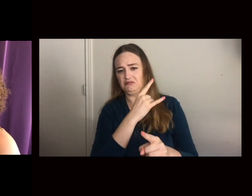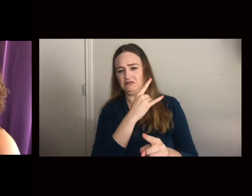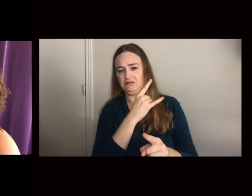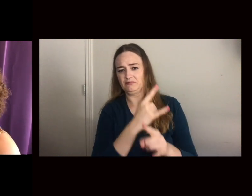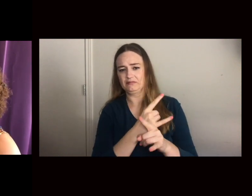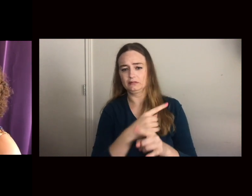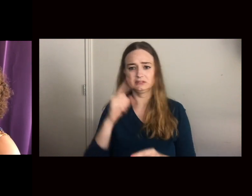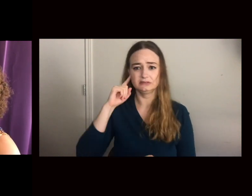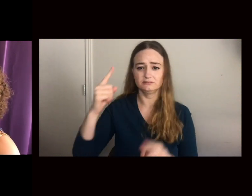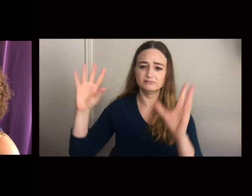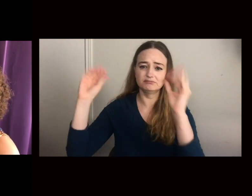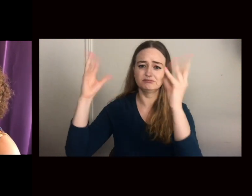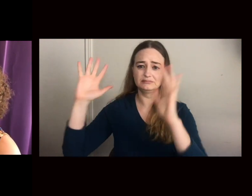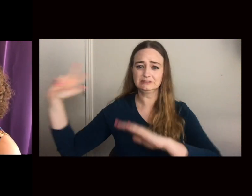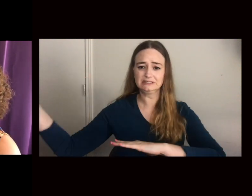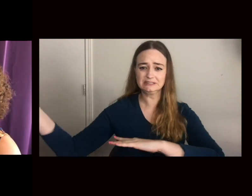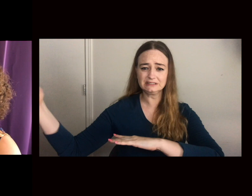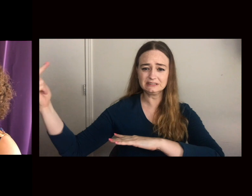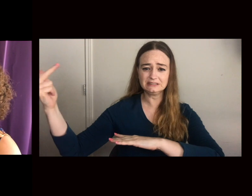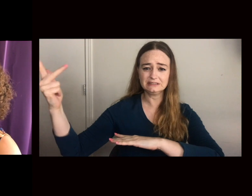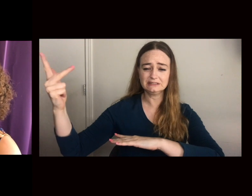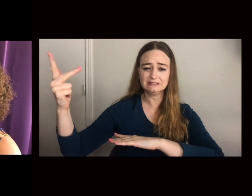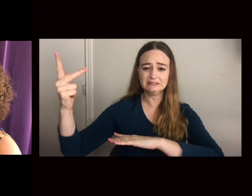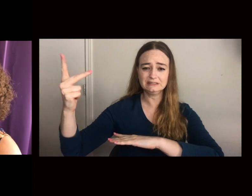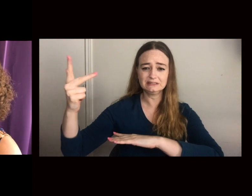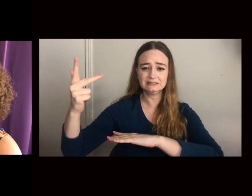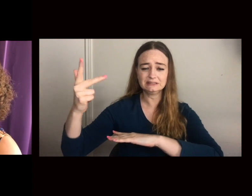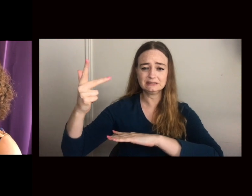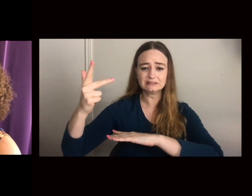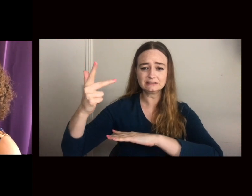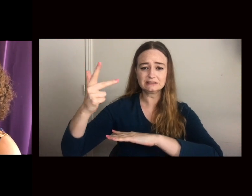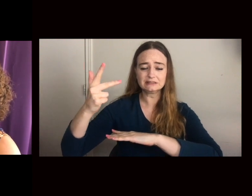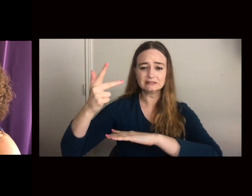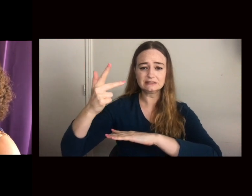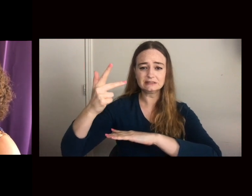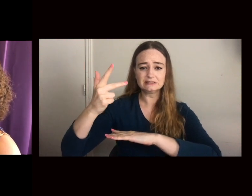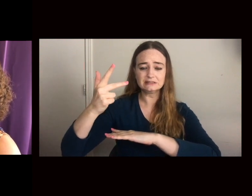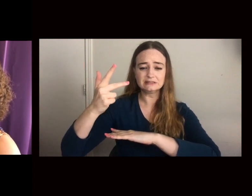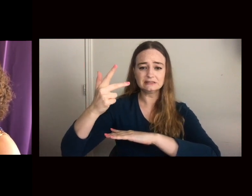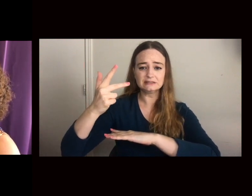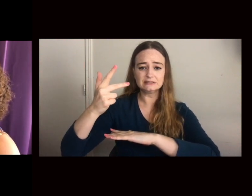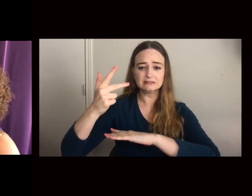her breath. and I hear sirens coming from across town.